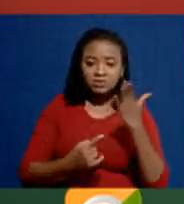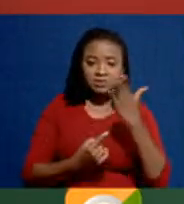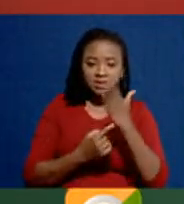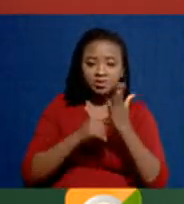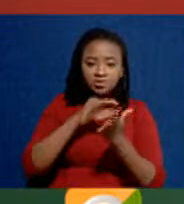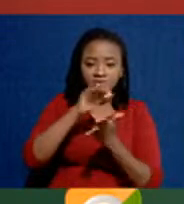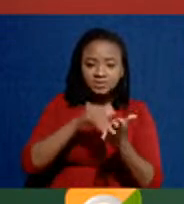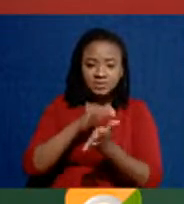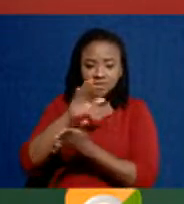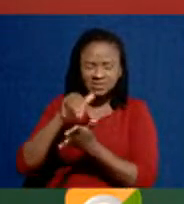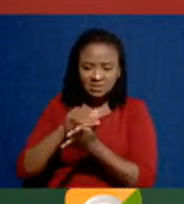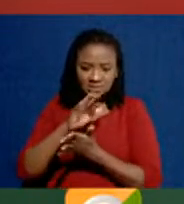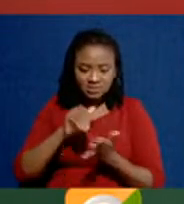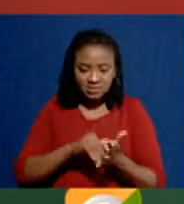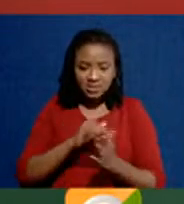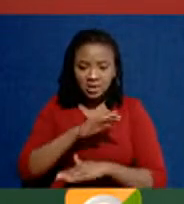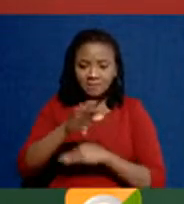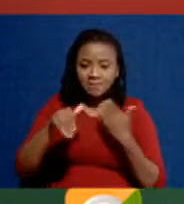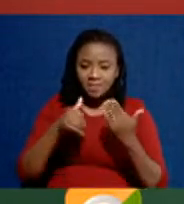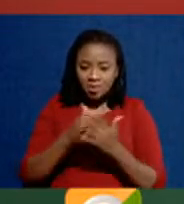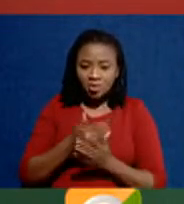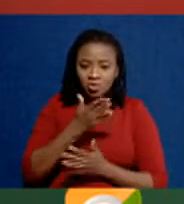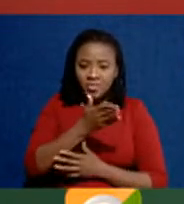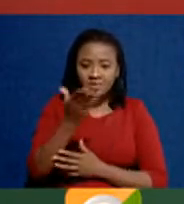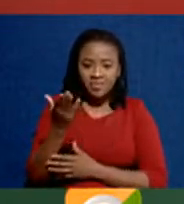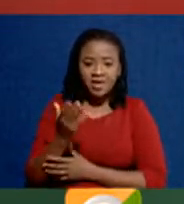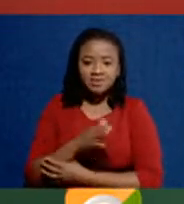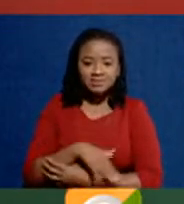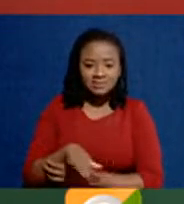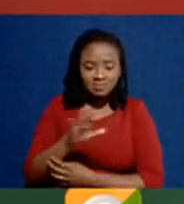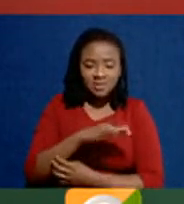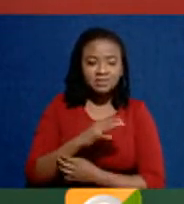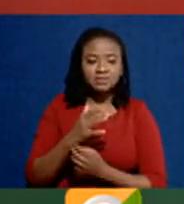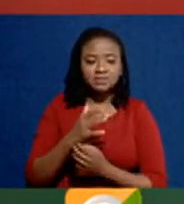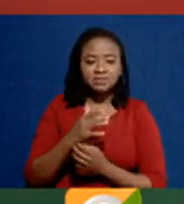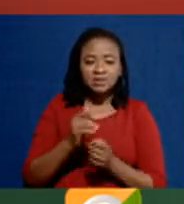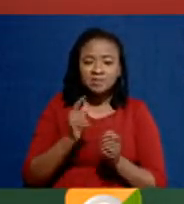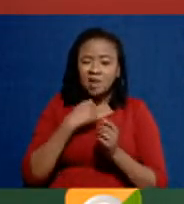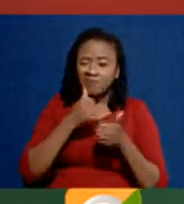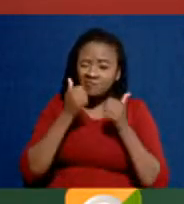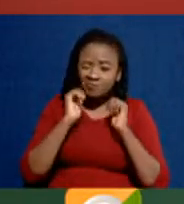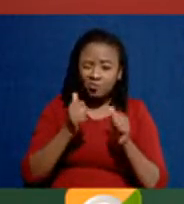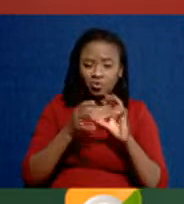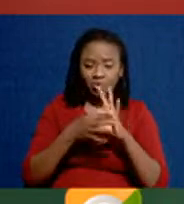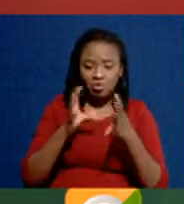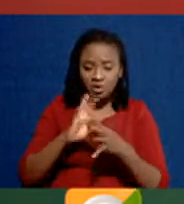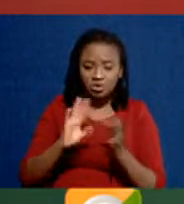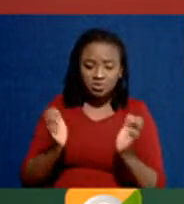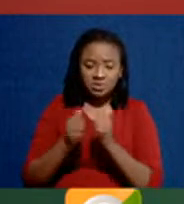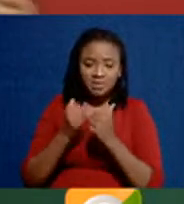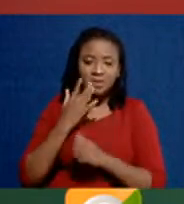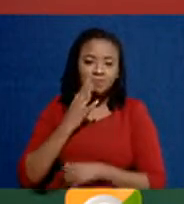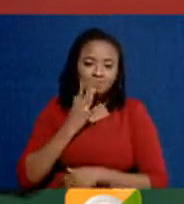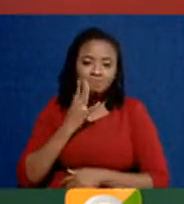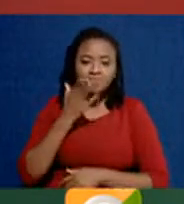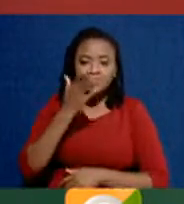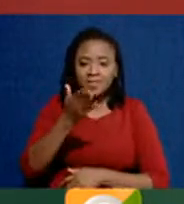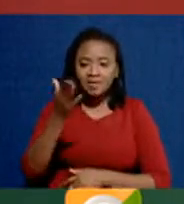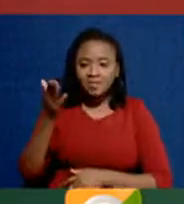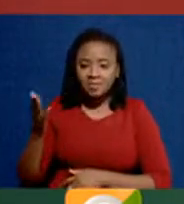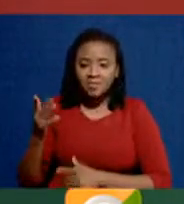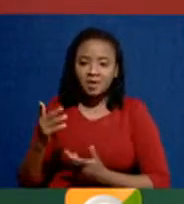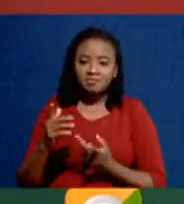world, they are not places, they are state of mind. They are those connections that are made every day over coffee, in the